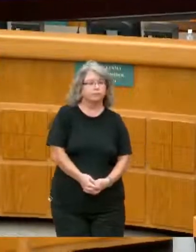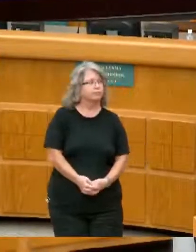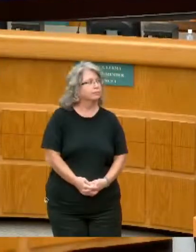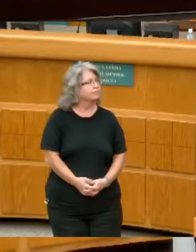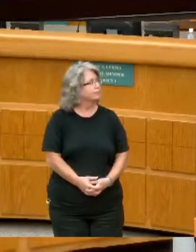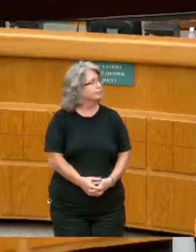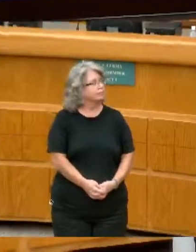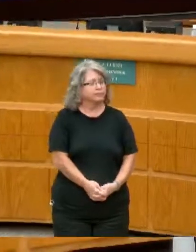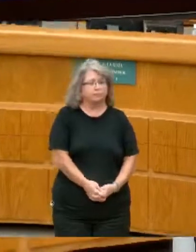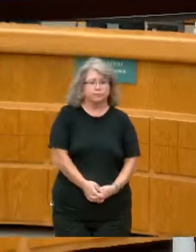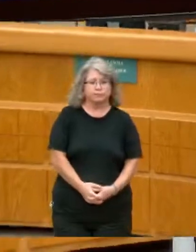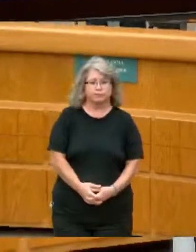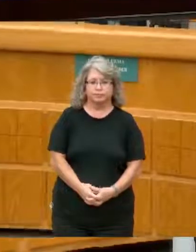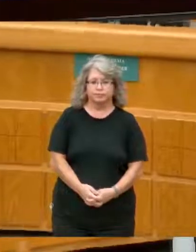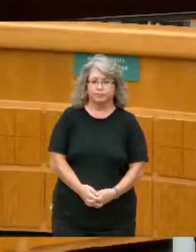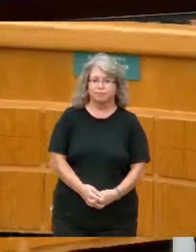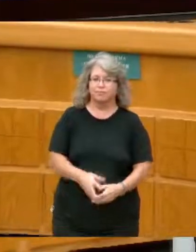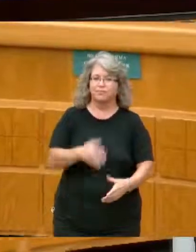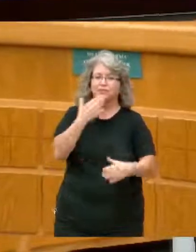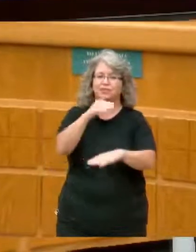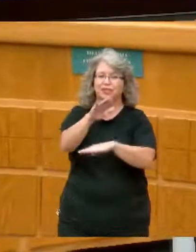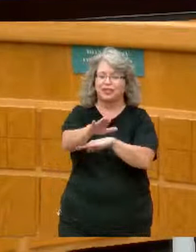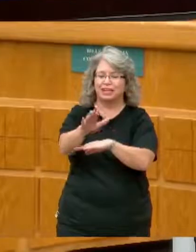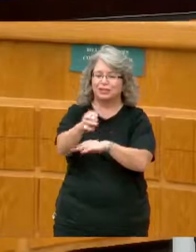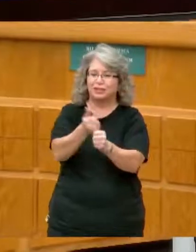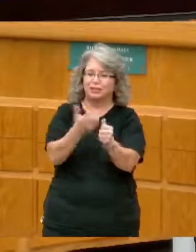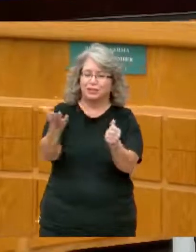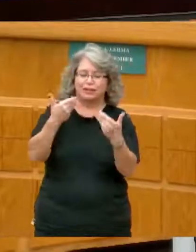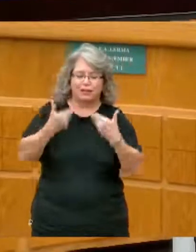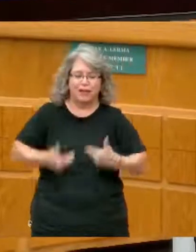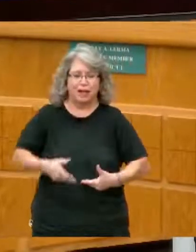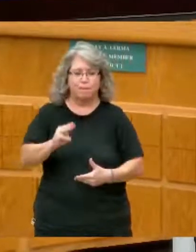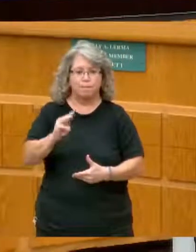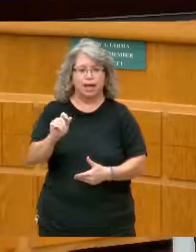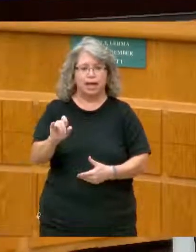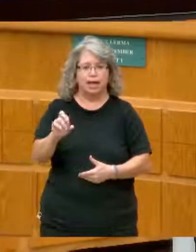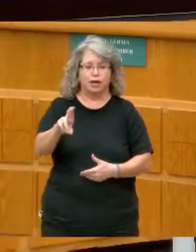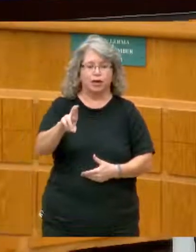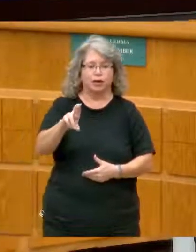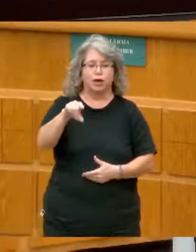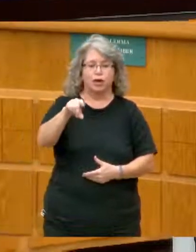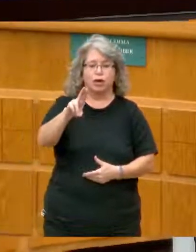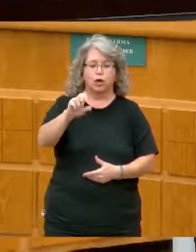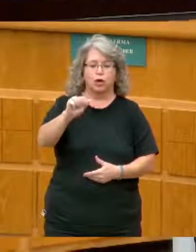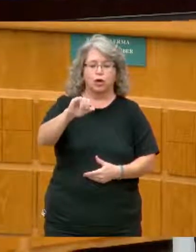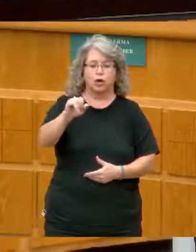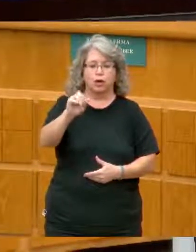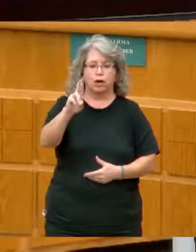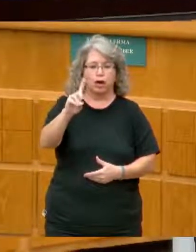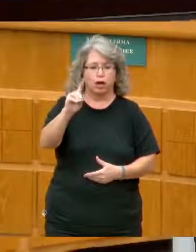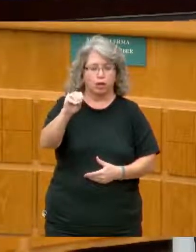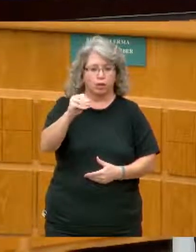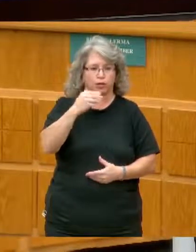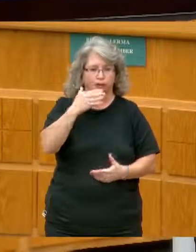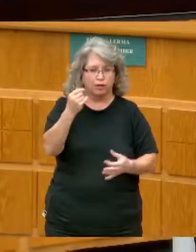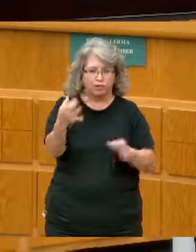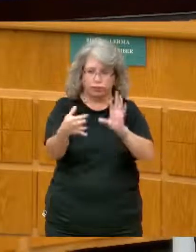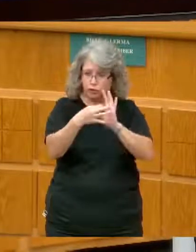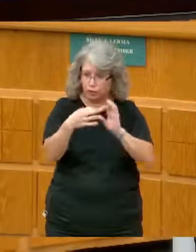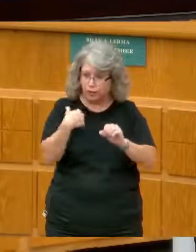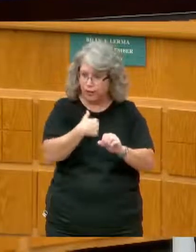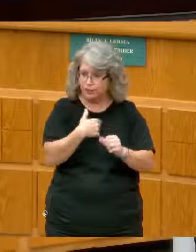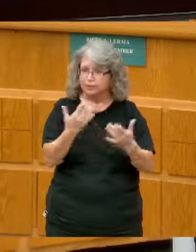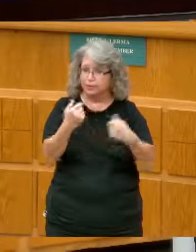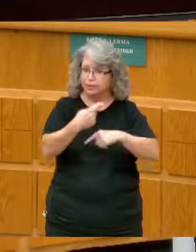Yeah? Okay. Good afternoon, everyone. I'm Mayor Paula Guajardo, and thank you for joining us this afternoon. Today,